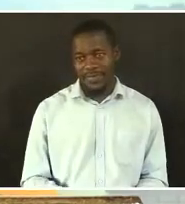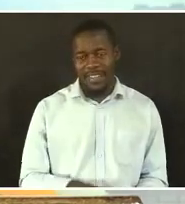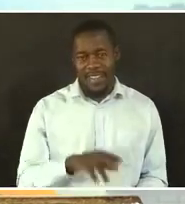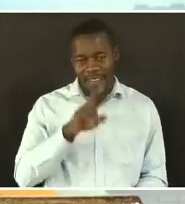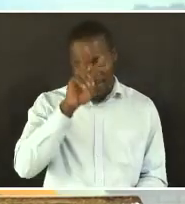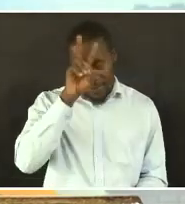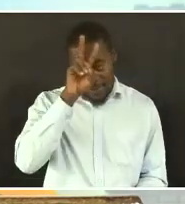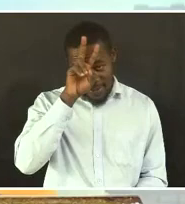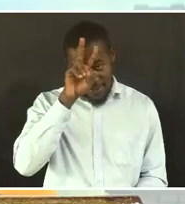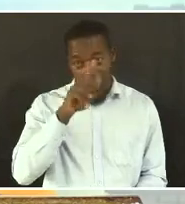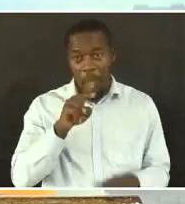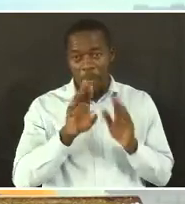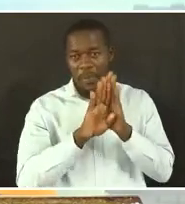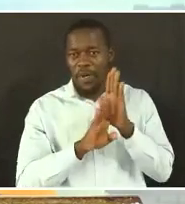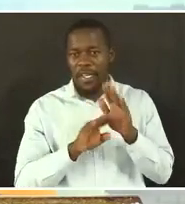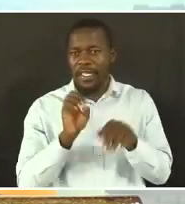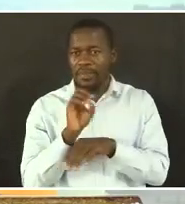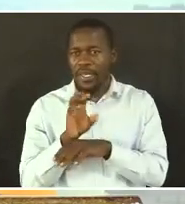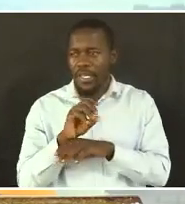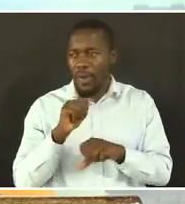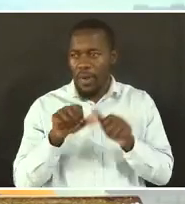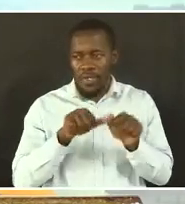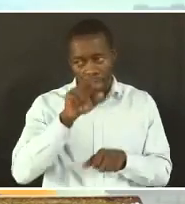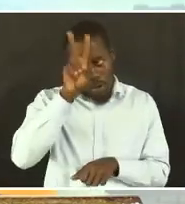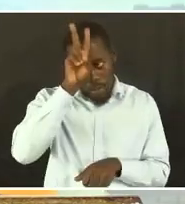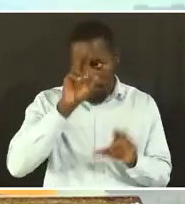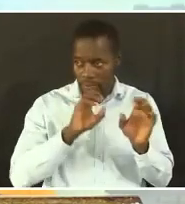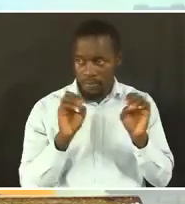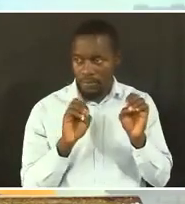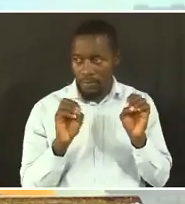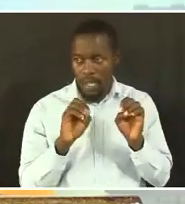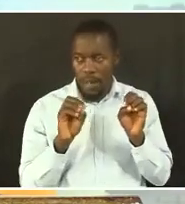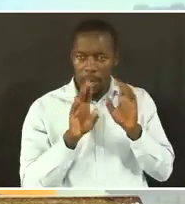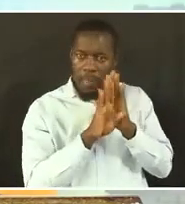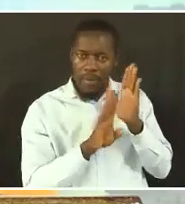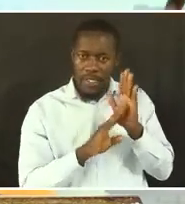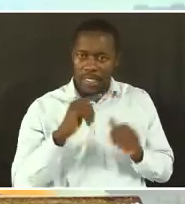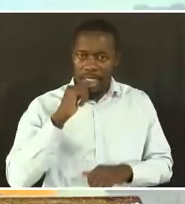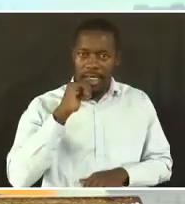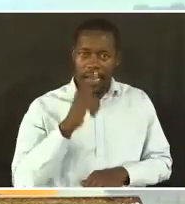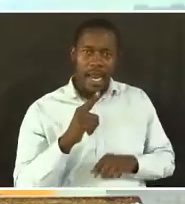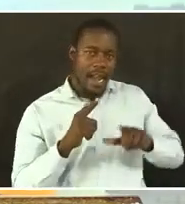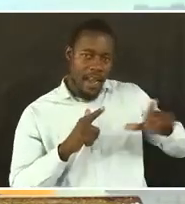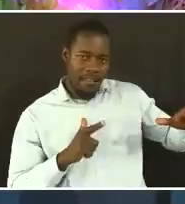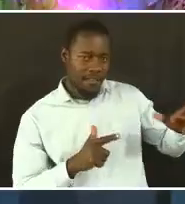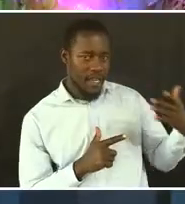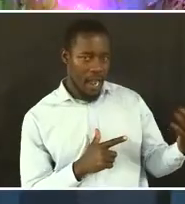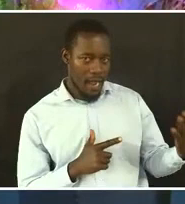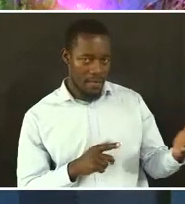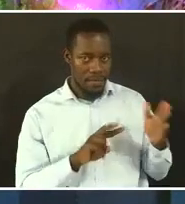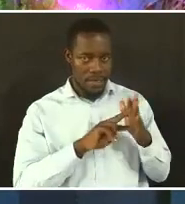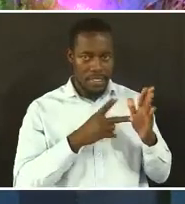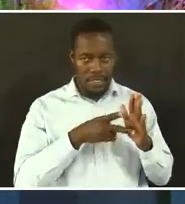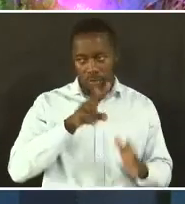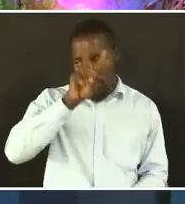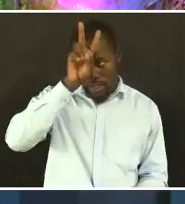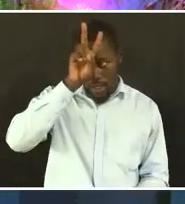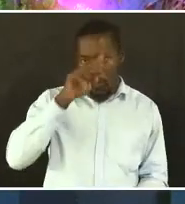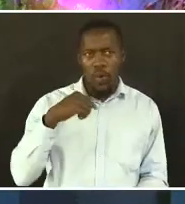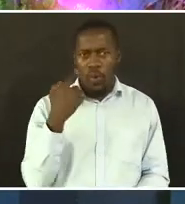doesn't. The Bible only says in verses 41, then he shall say to the ones on the left hand. How many of you are on the left?